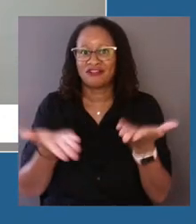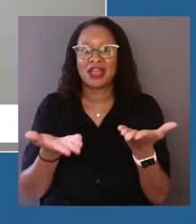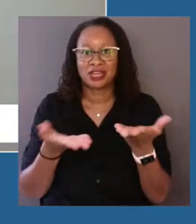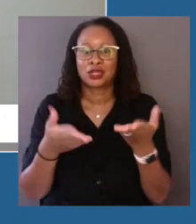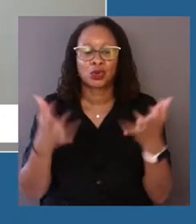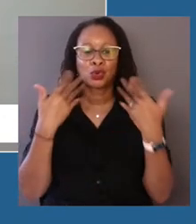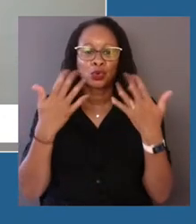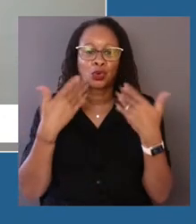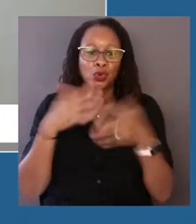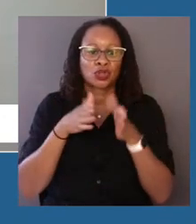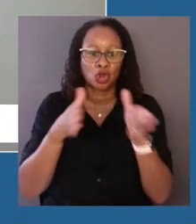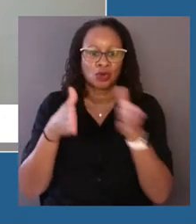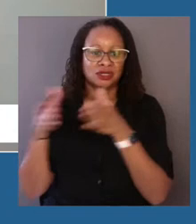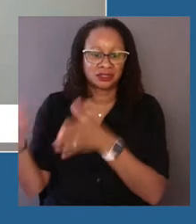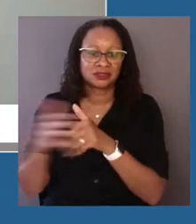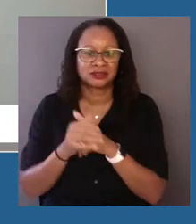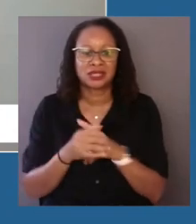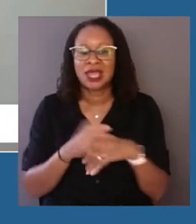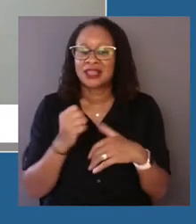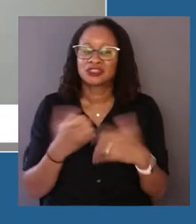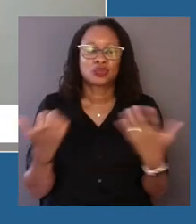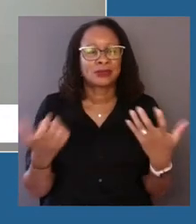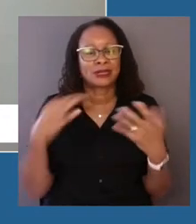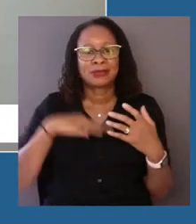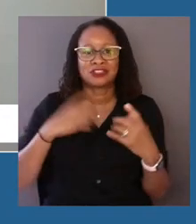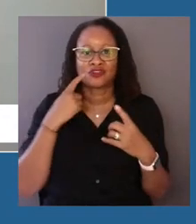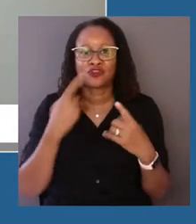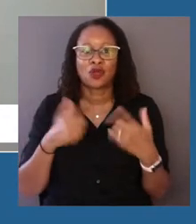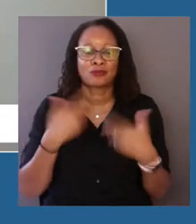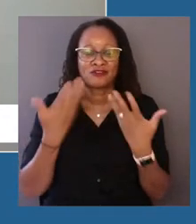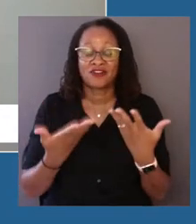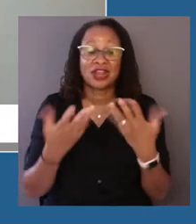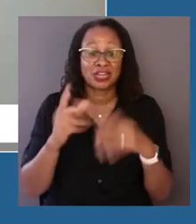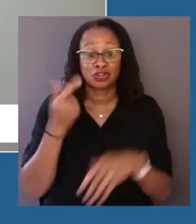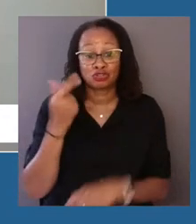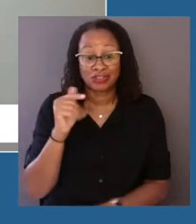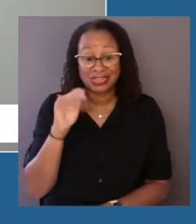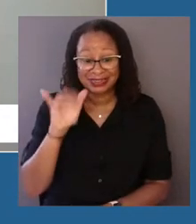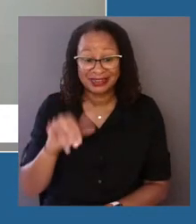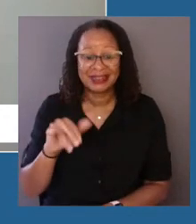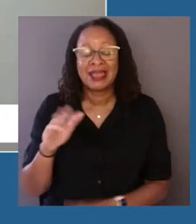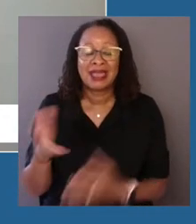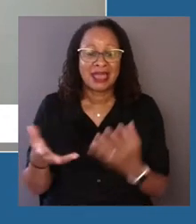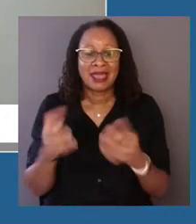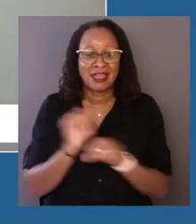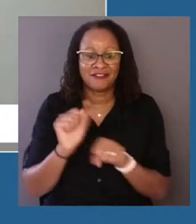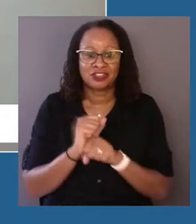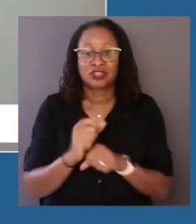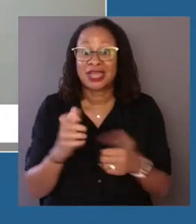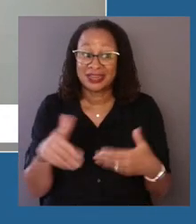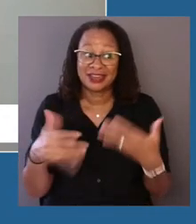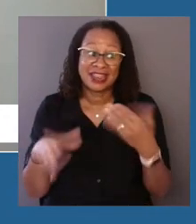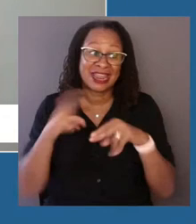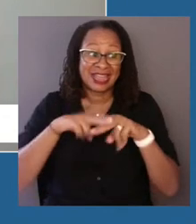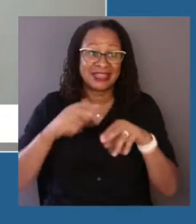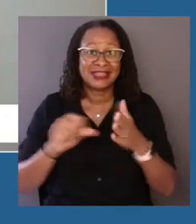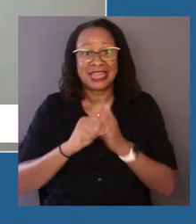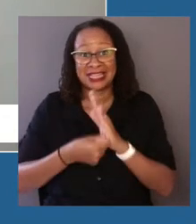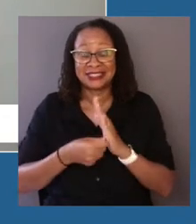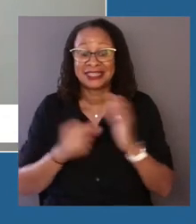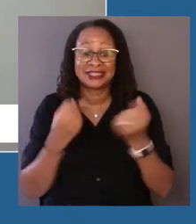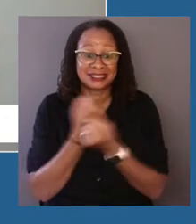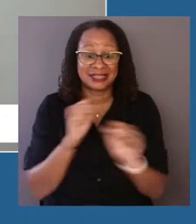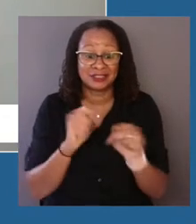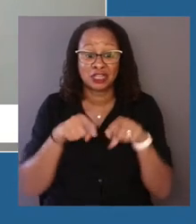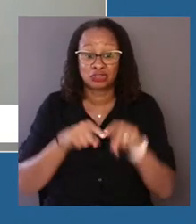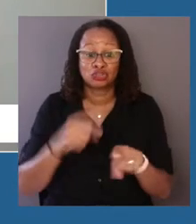health benefits of community greening efforts, including an enhanced perception of safety. To me, that is so important. So that during heat waves, people